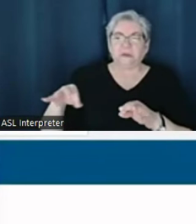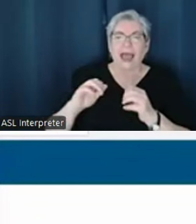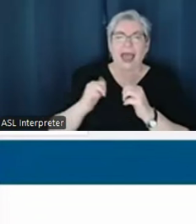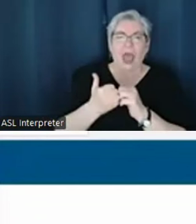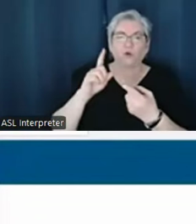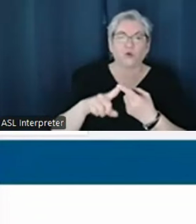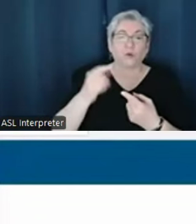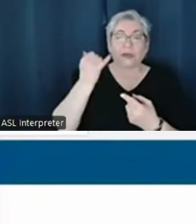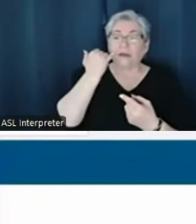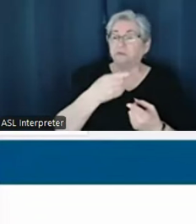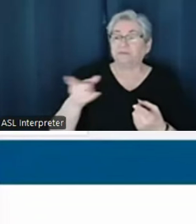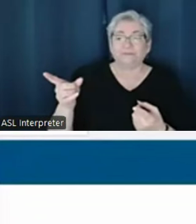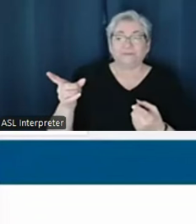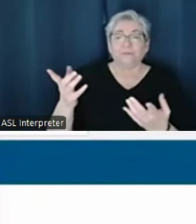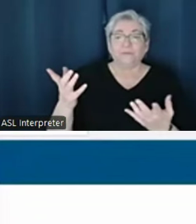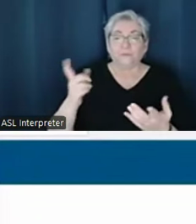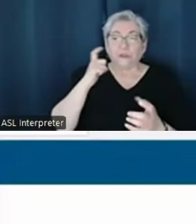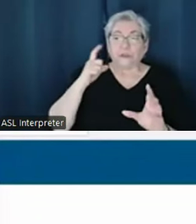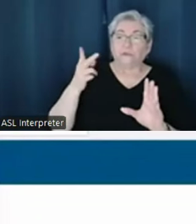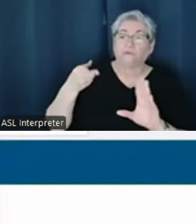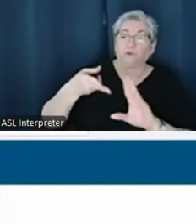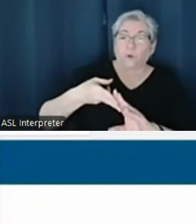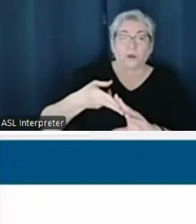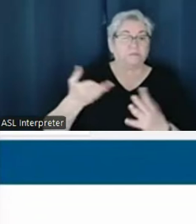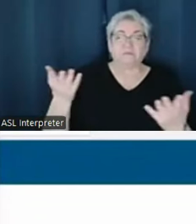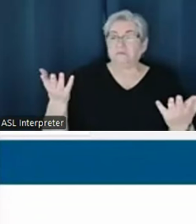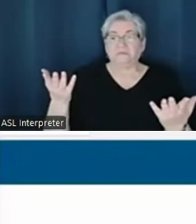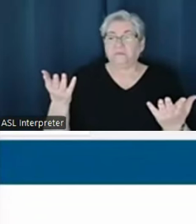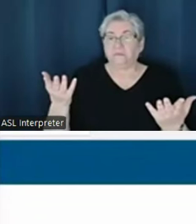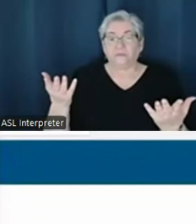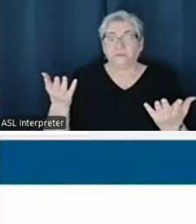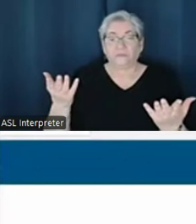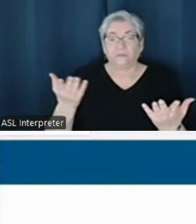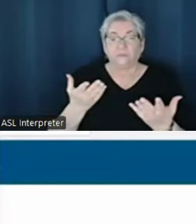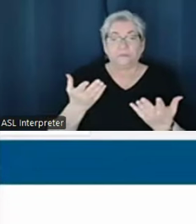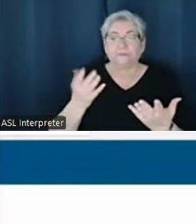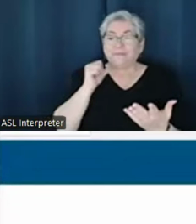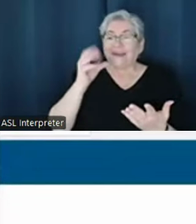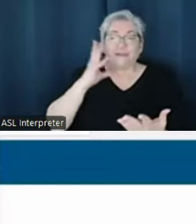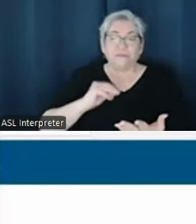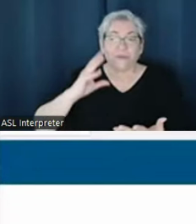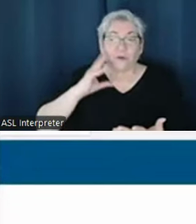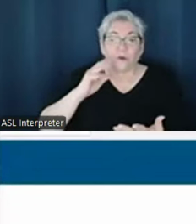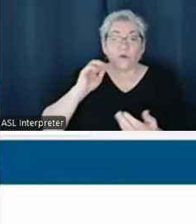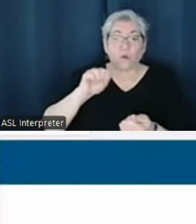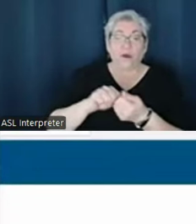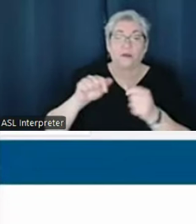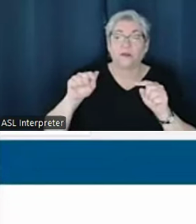case anybody who is joining us does not have any familiarity with